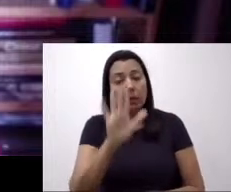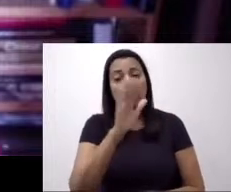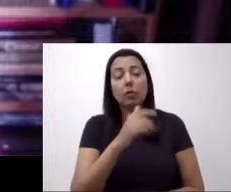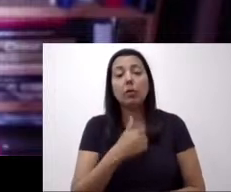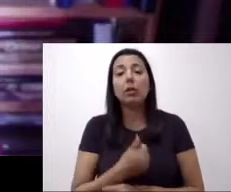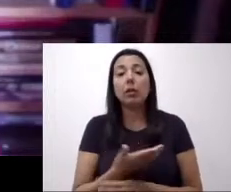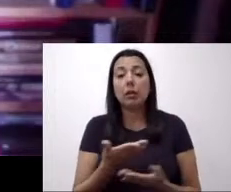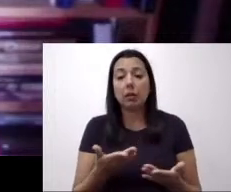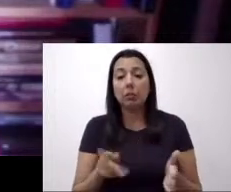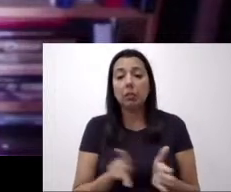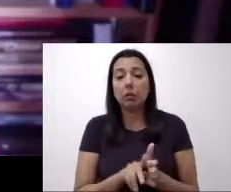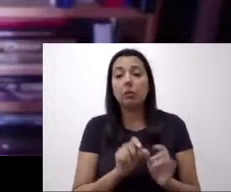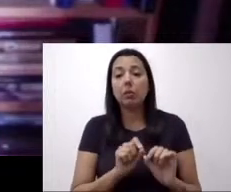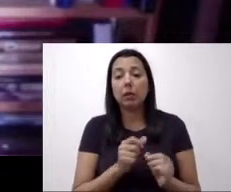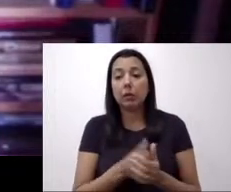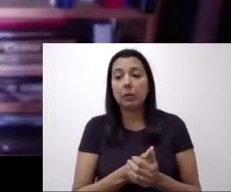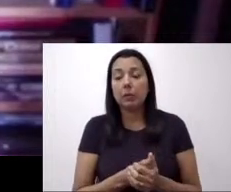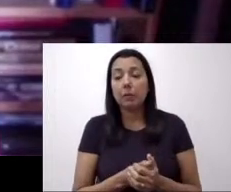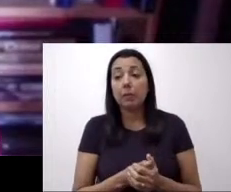But